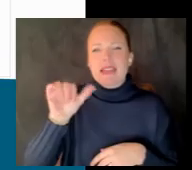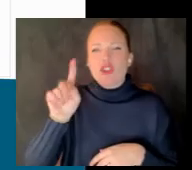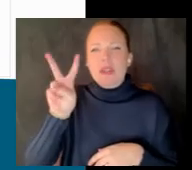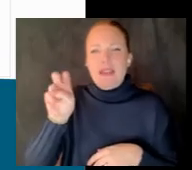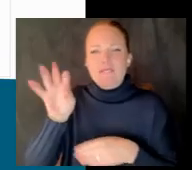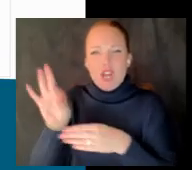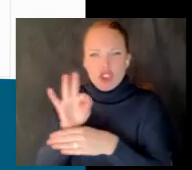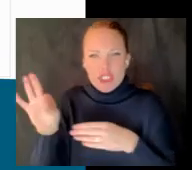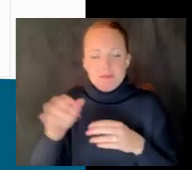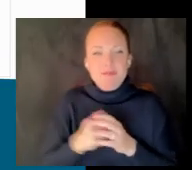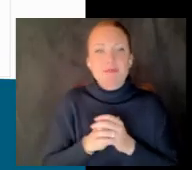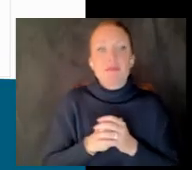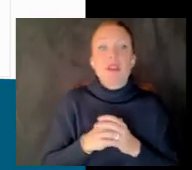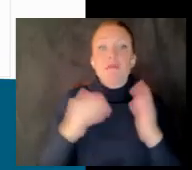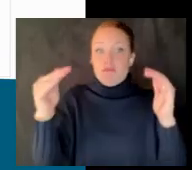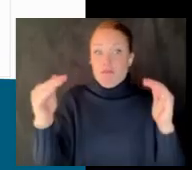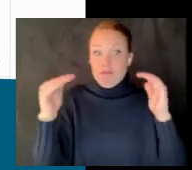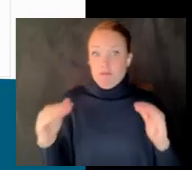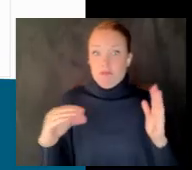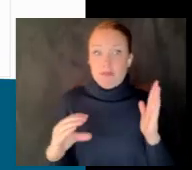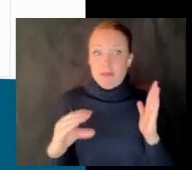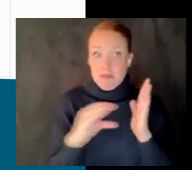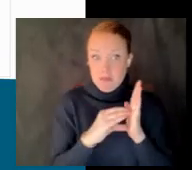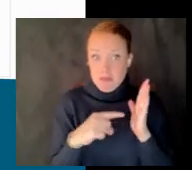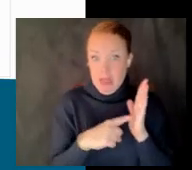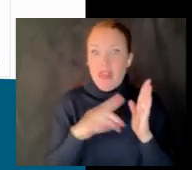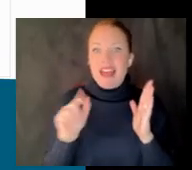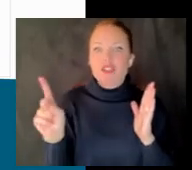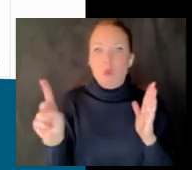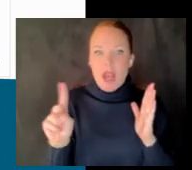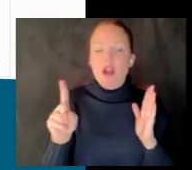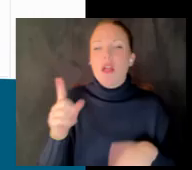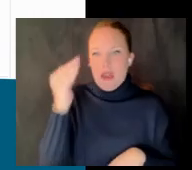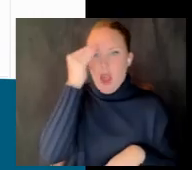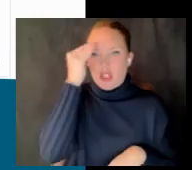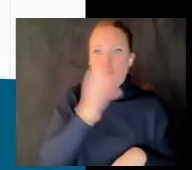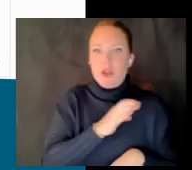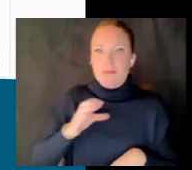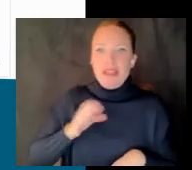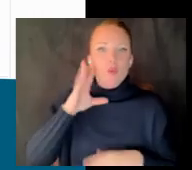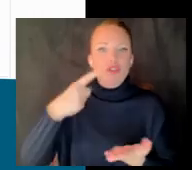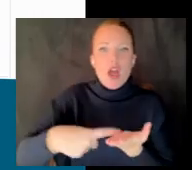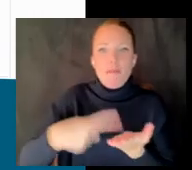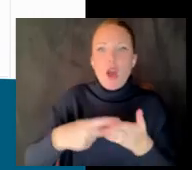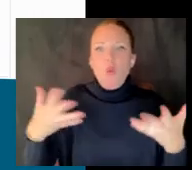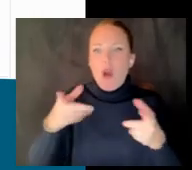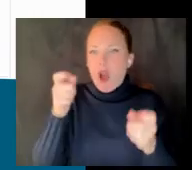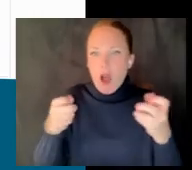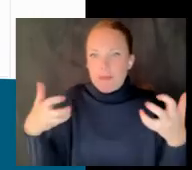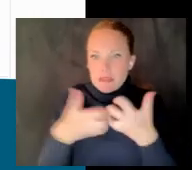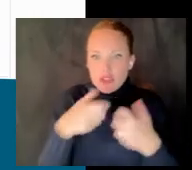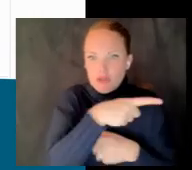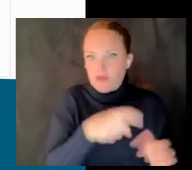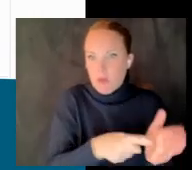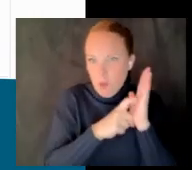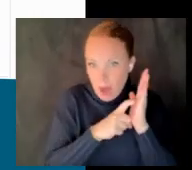This next section is where the knowledgeable committee will discuss and determine what accommodations Maya requires in order